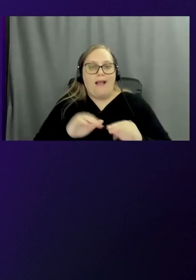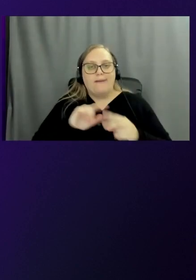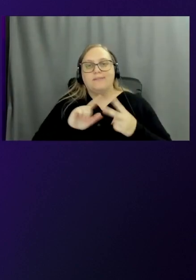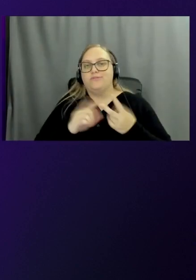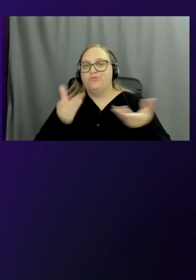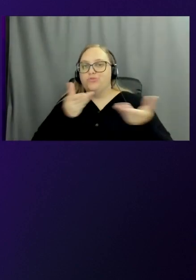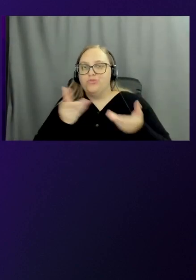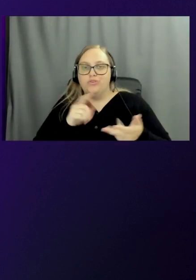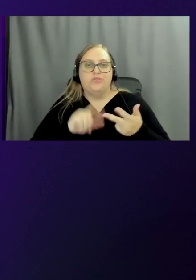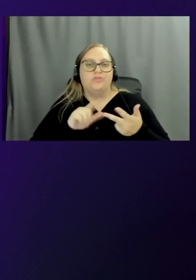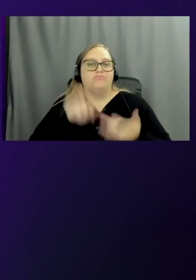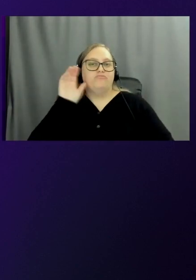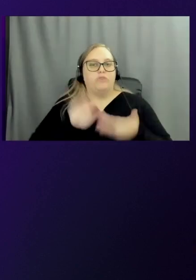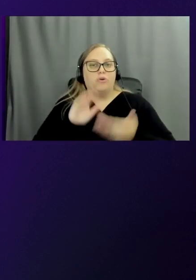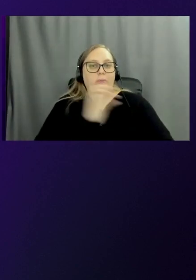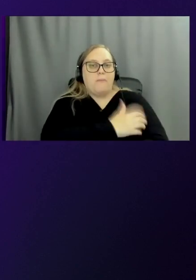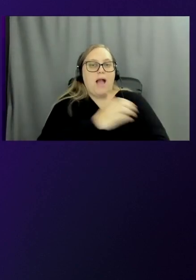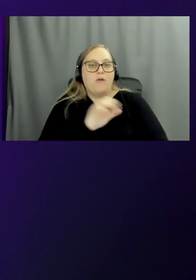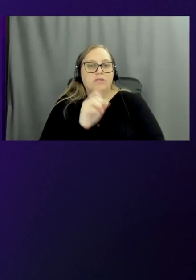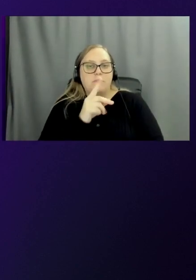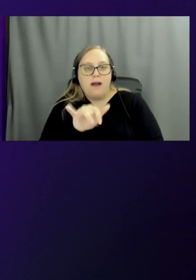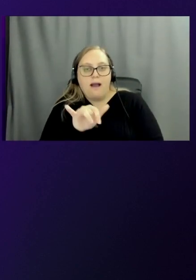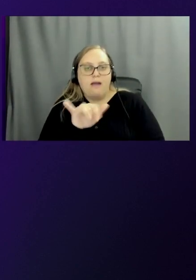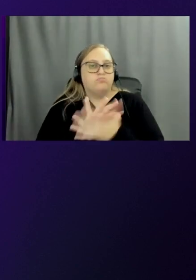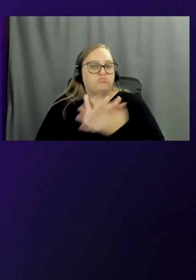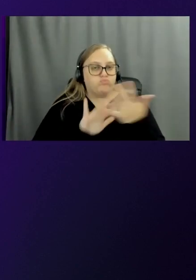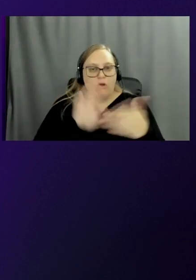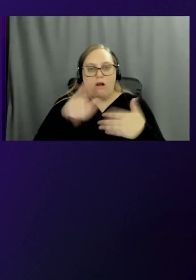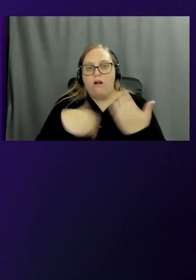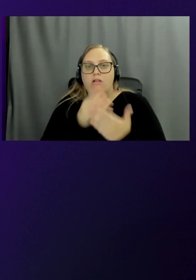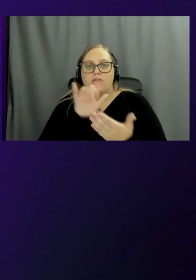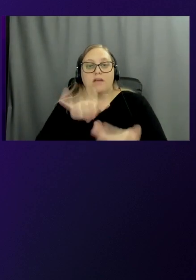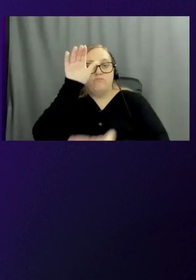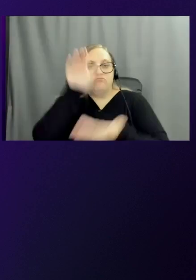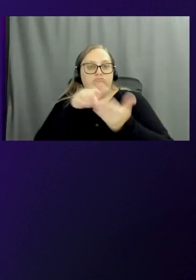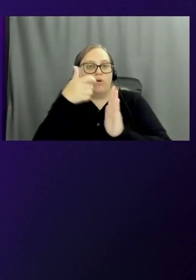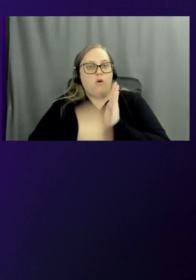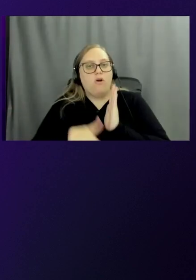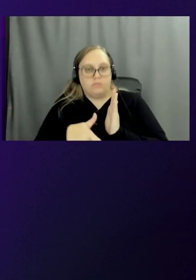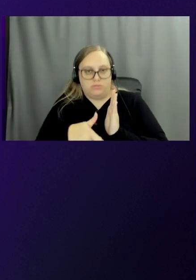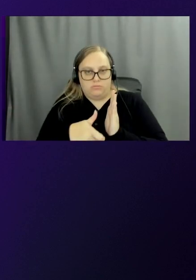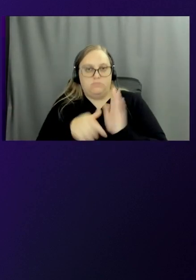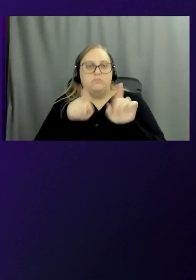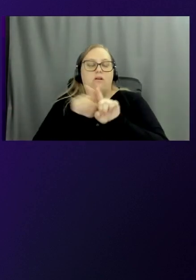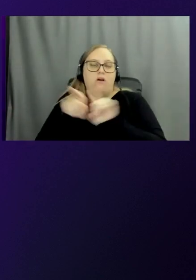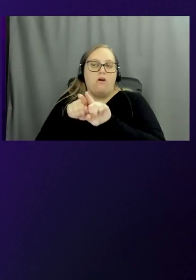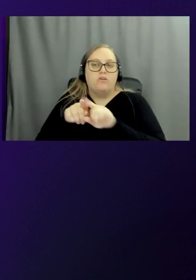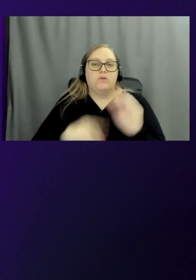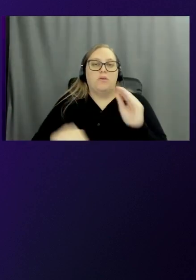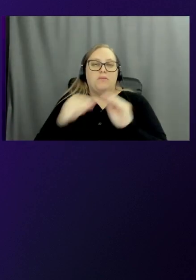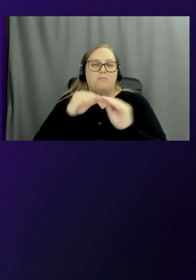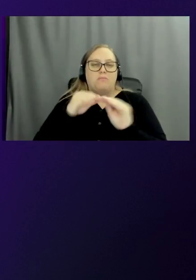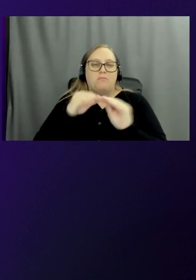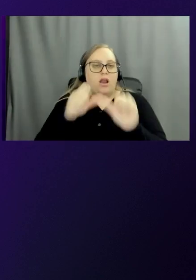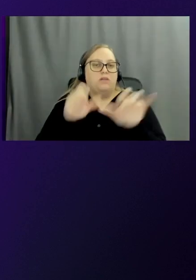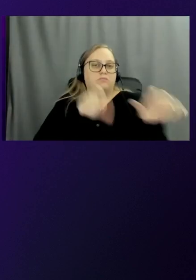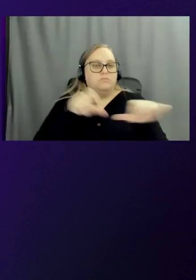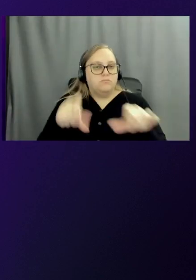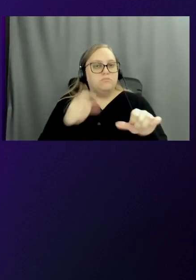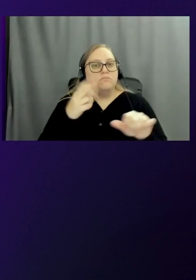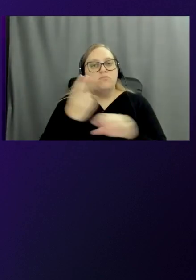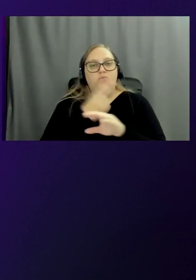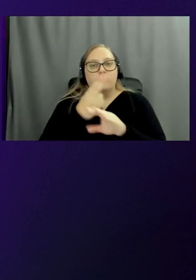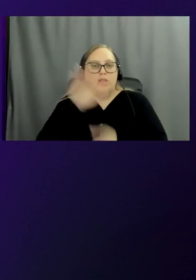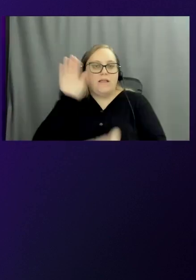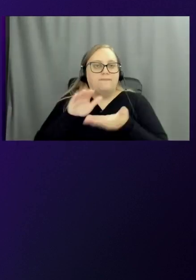power supplies. And all those things not only reduce costs, but also just are more sustainable because we're just using less. Yeah,